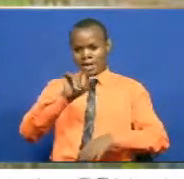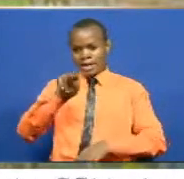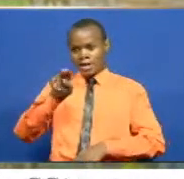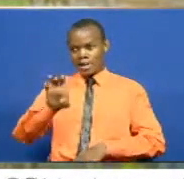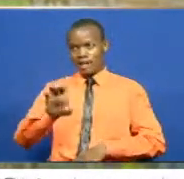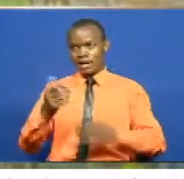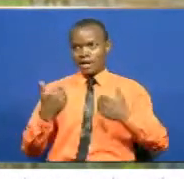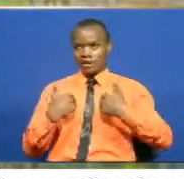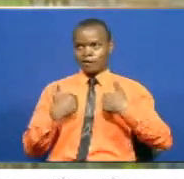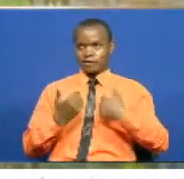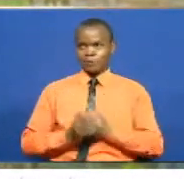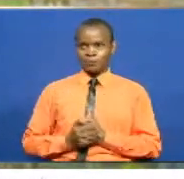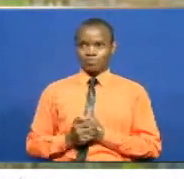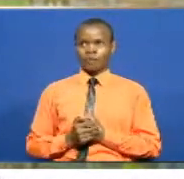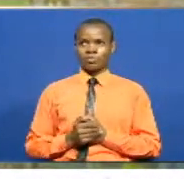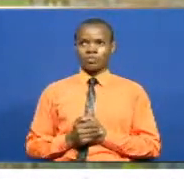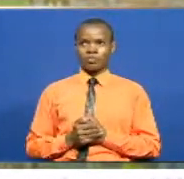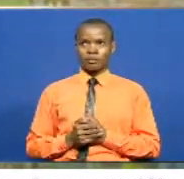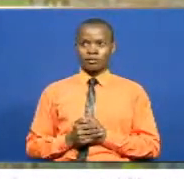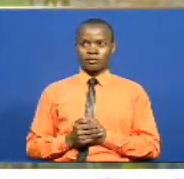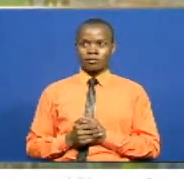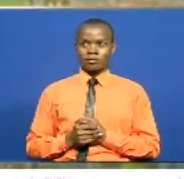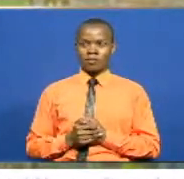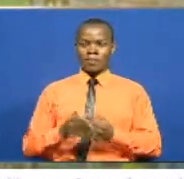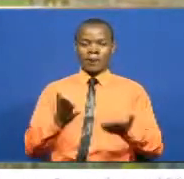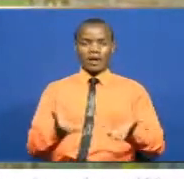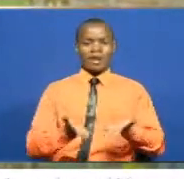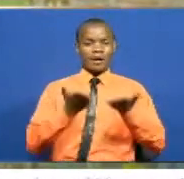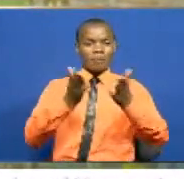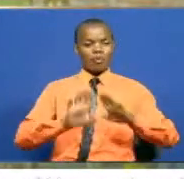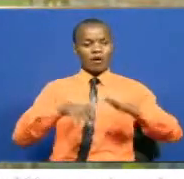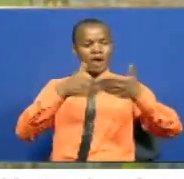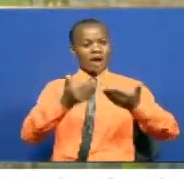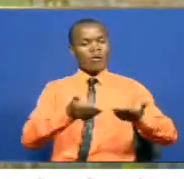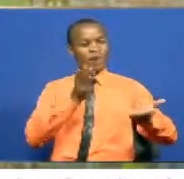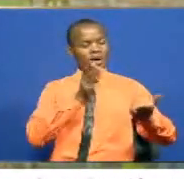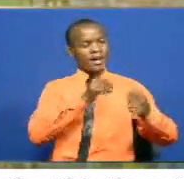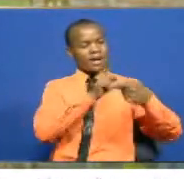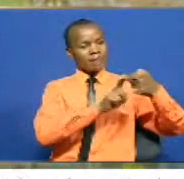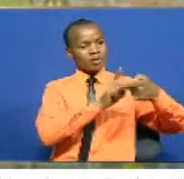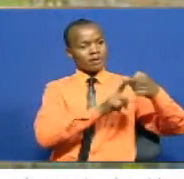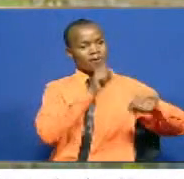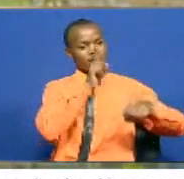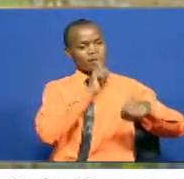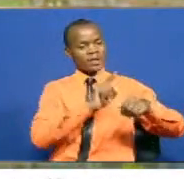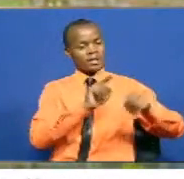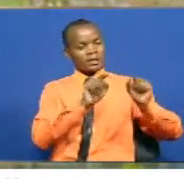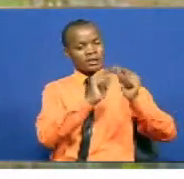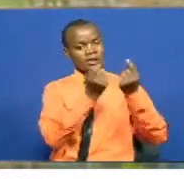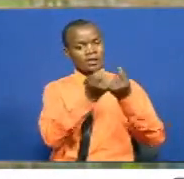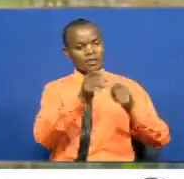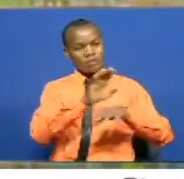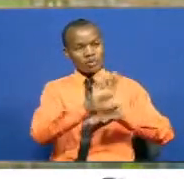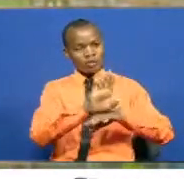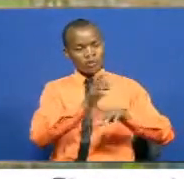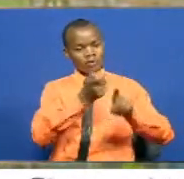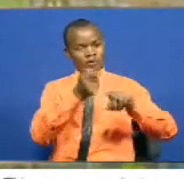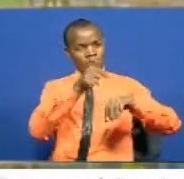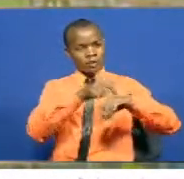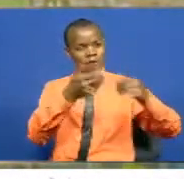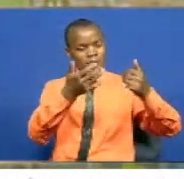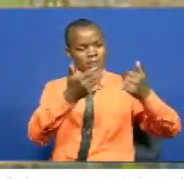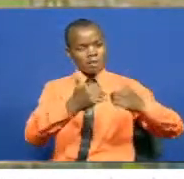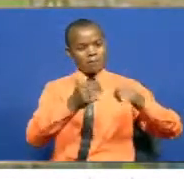throw shooting. How much improvement have you seen in your side since you played in